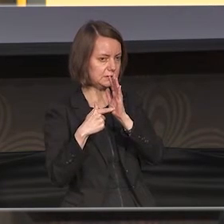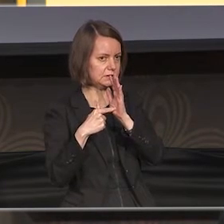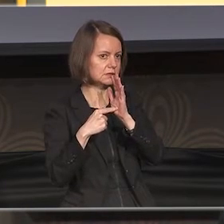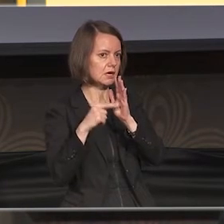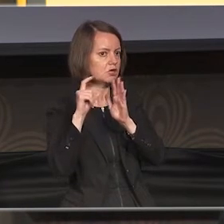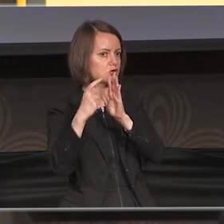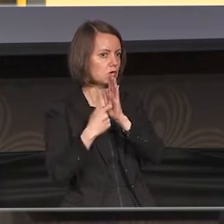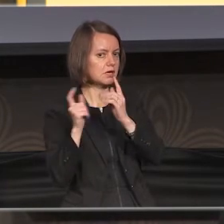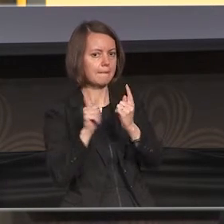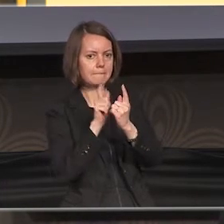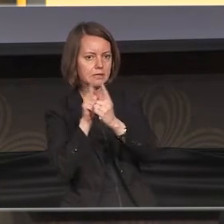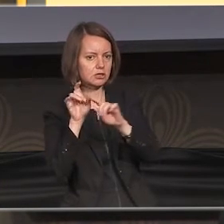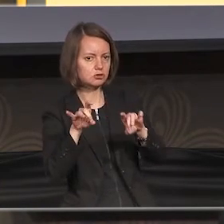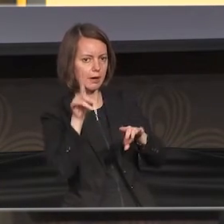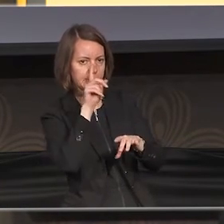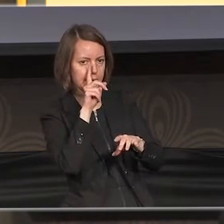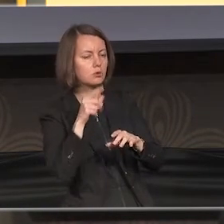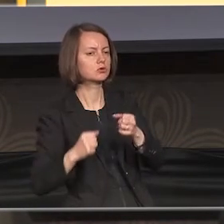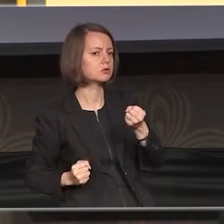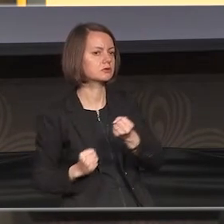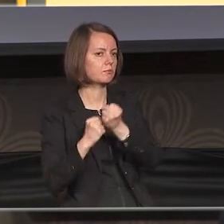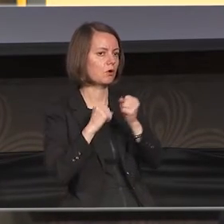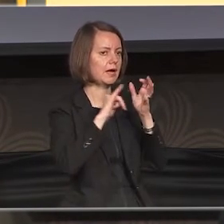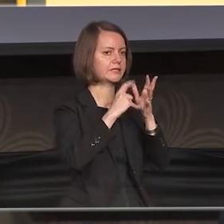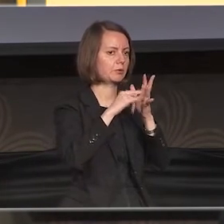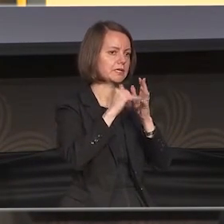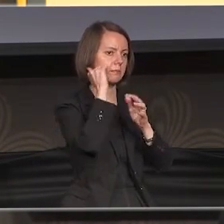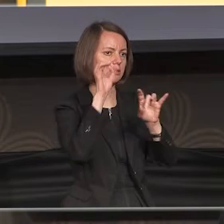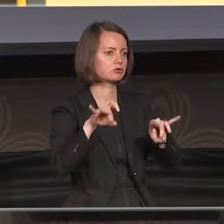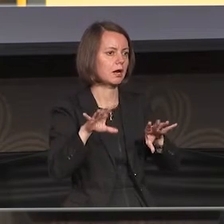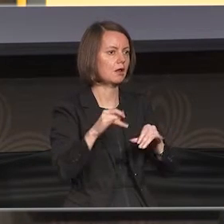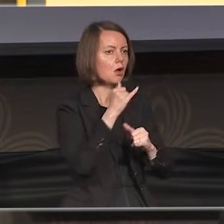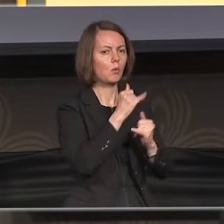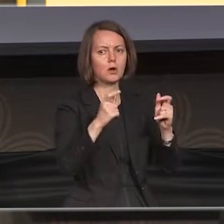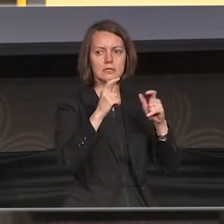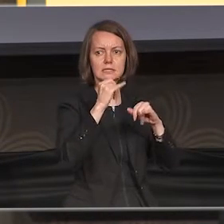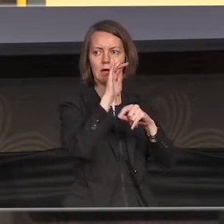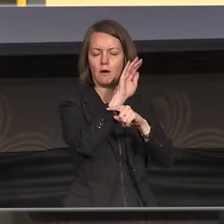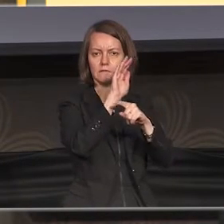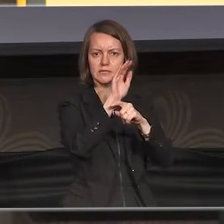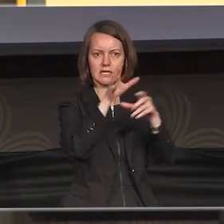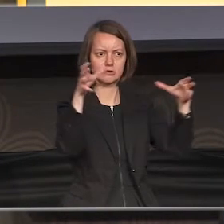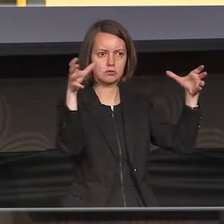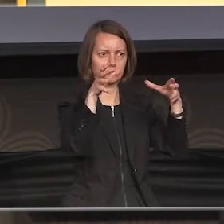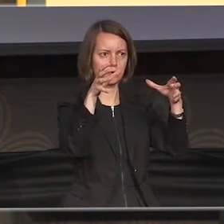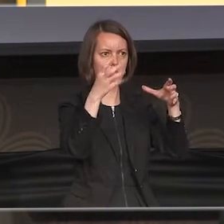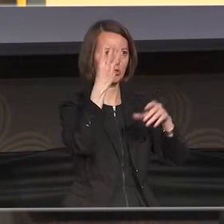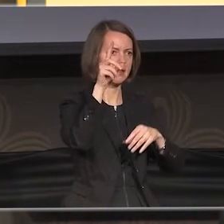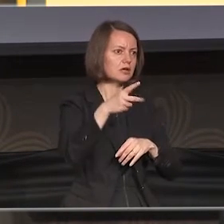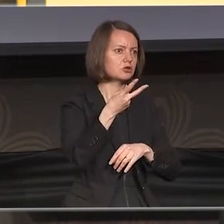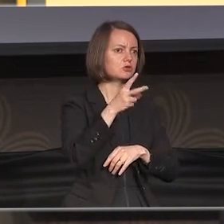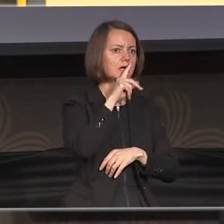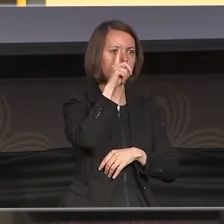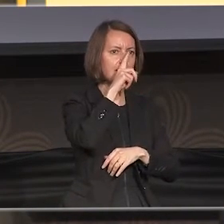across Australia in support of SOS Black Australia. The biggest international action garnered 3,200